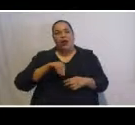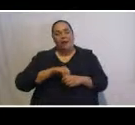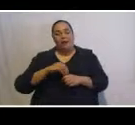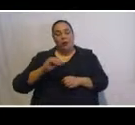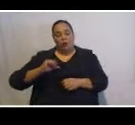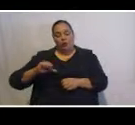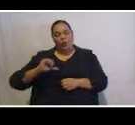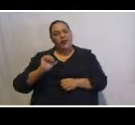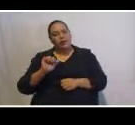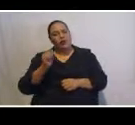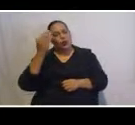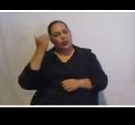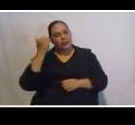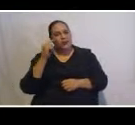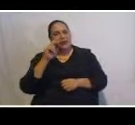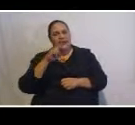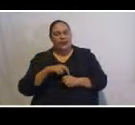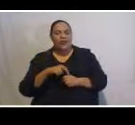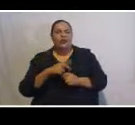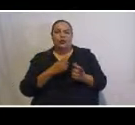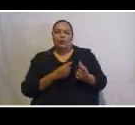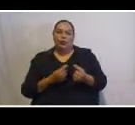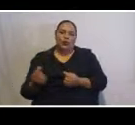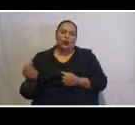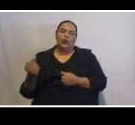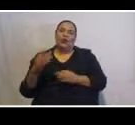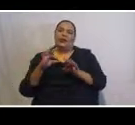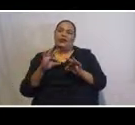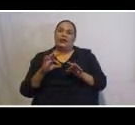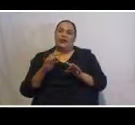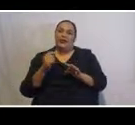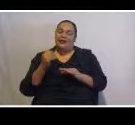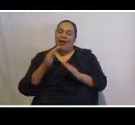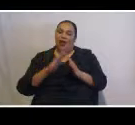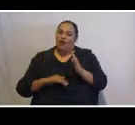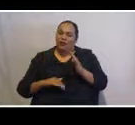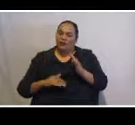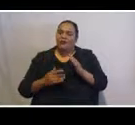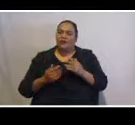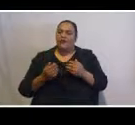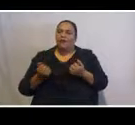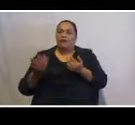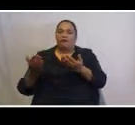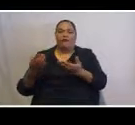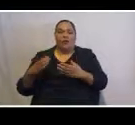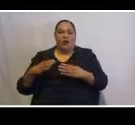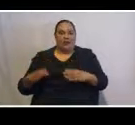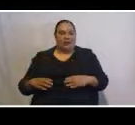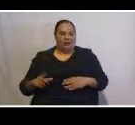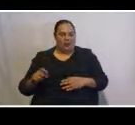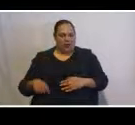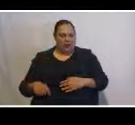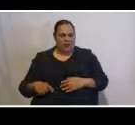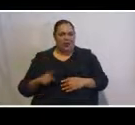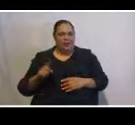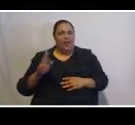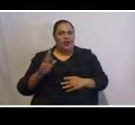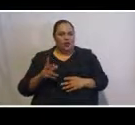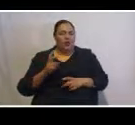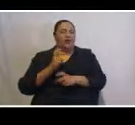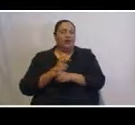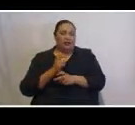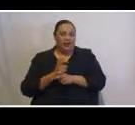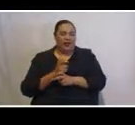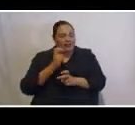be expected also to offset these tariffs, these increases to the customer. And it's going to be tough